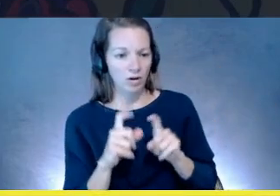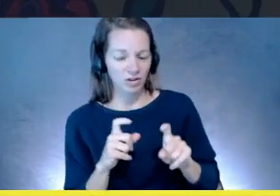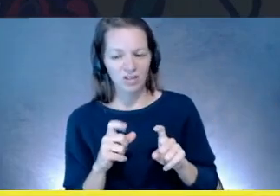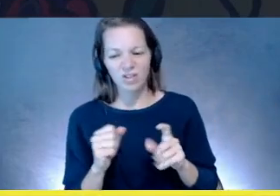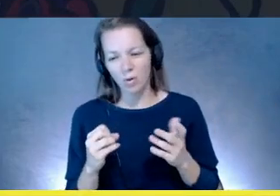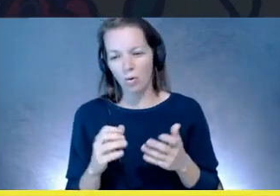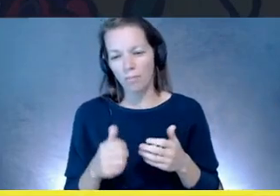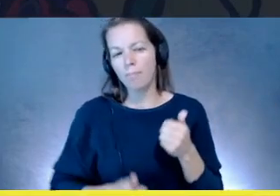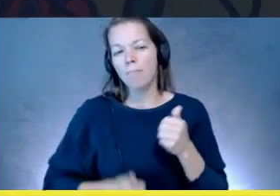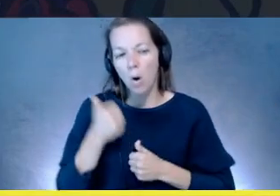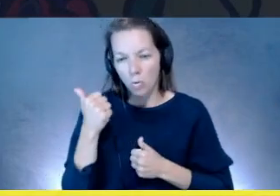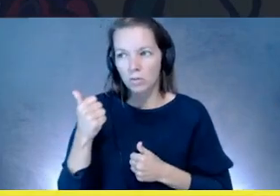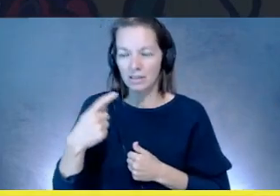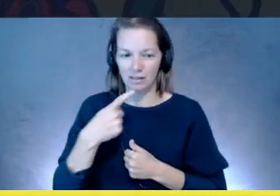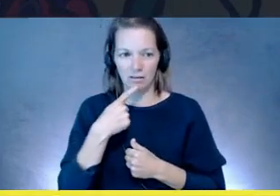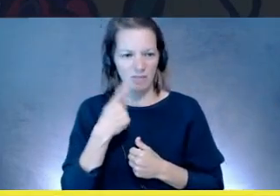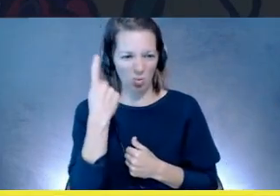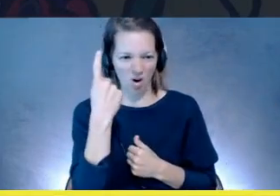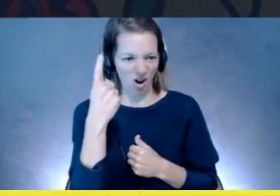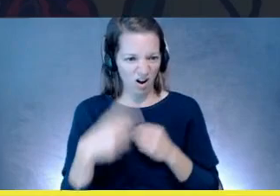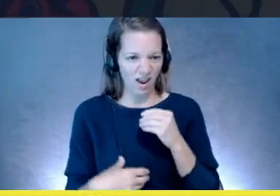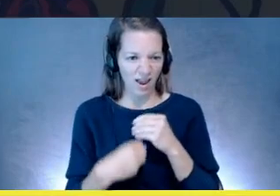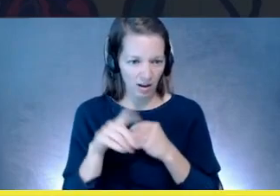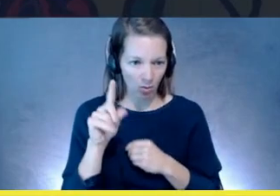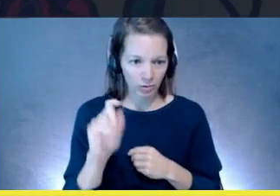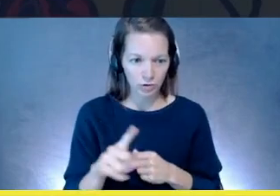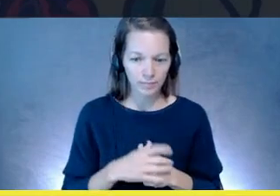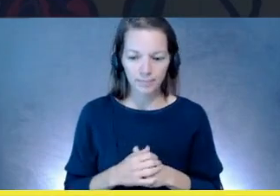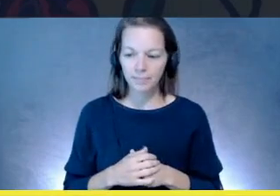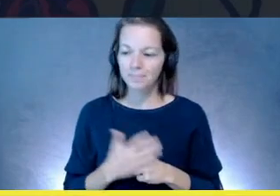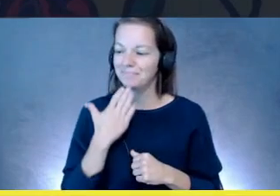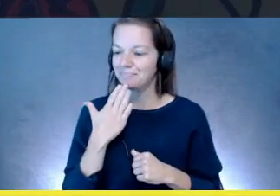question. Okay, thank you.